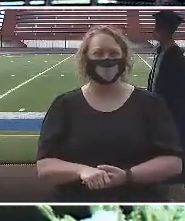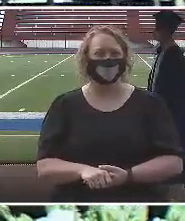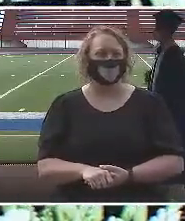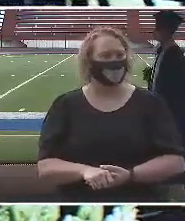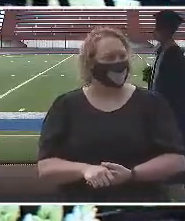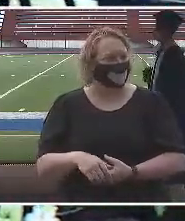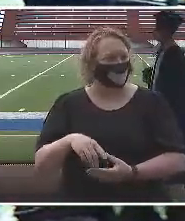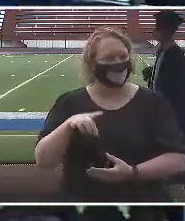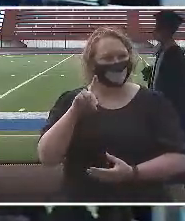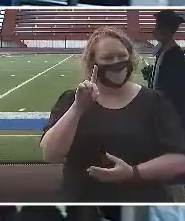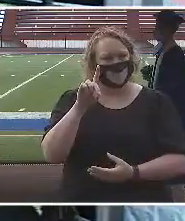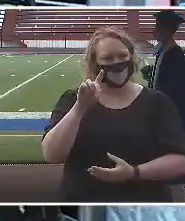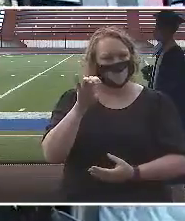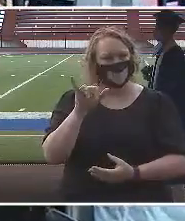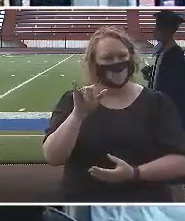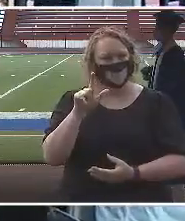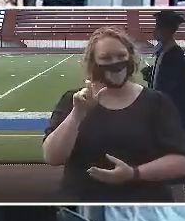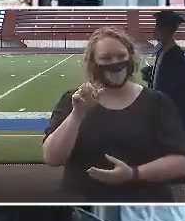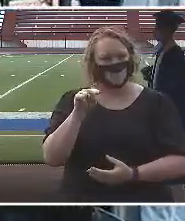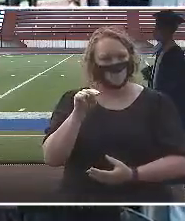Dylan Glatt.